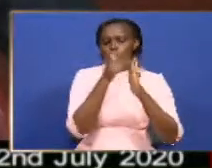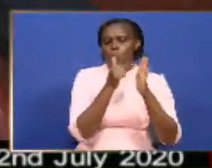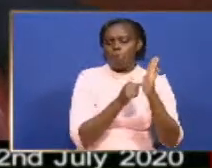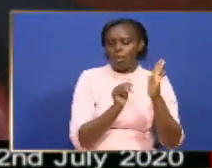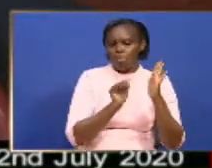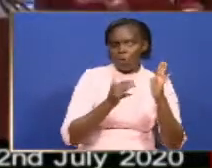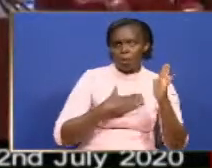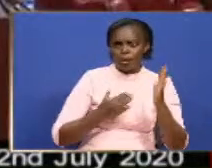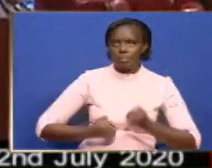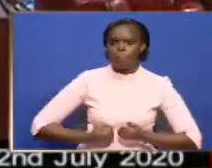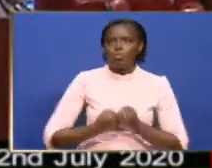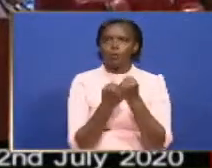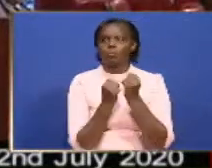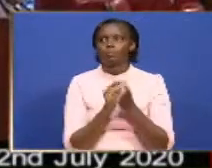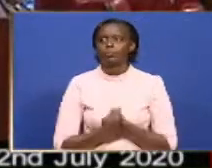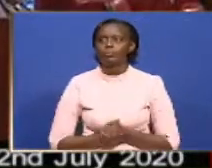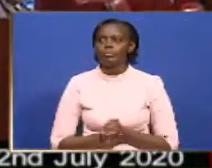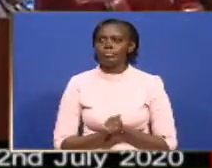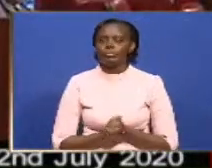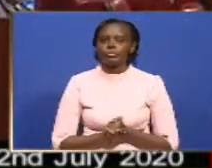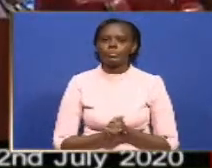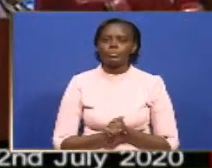I support.